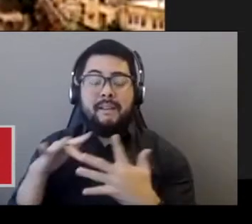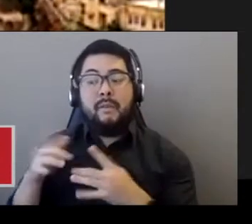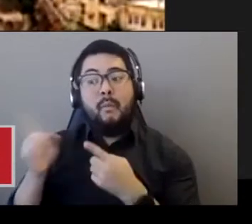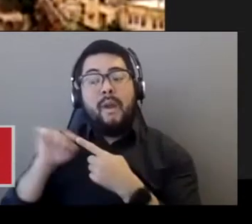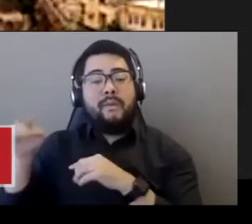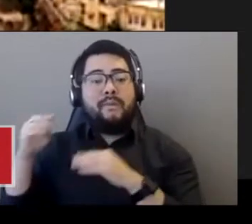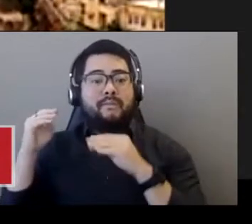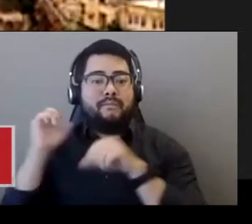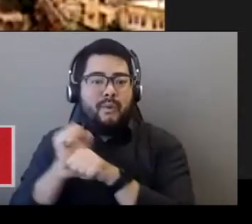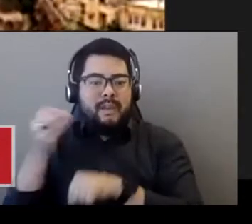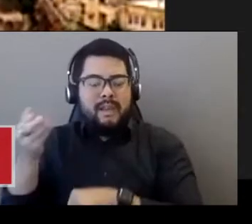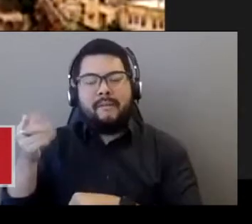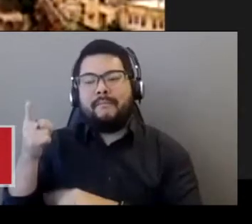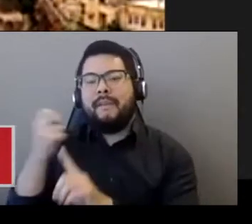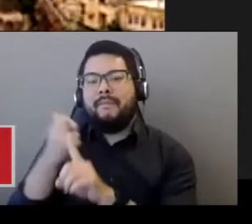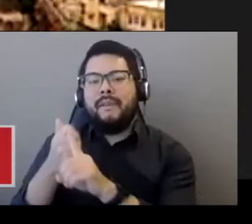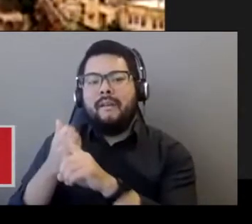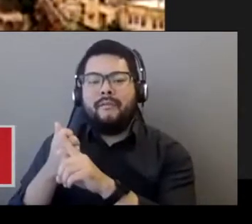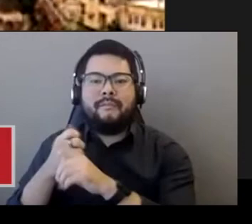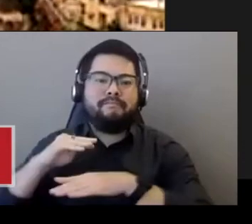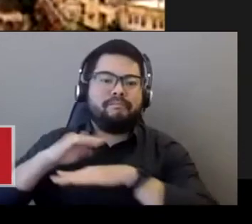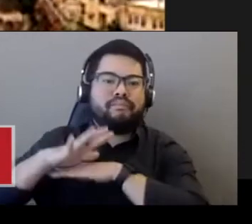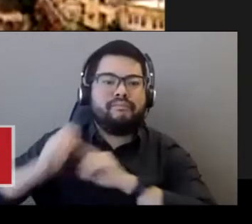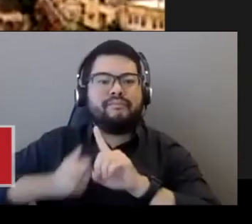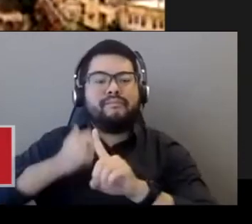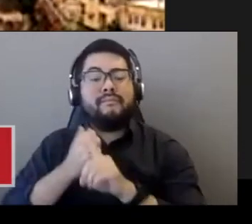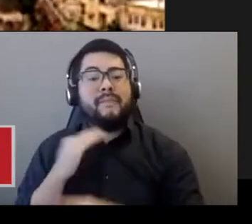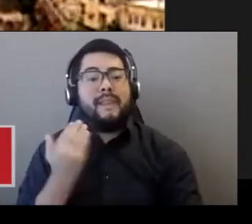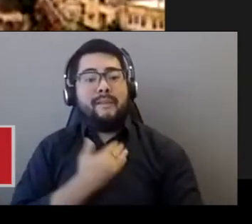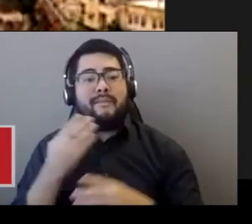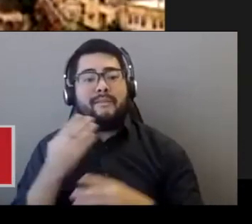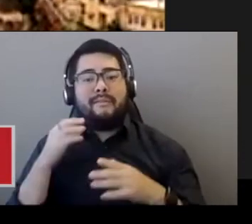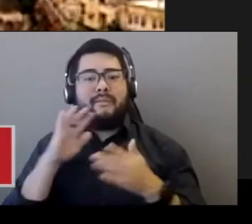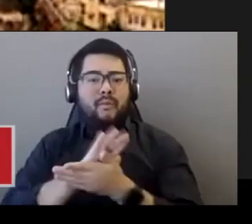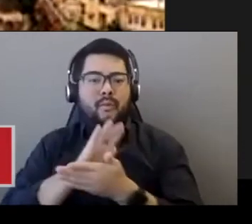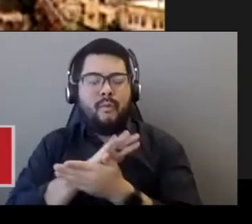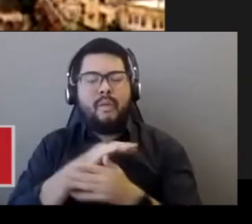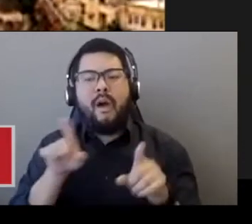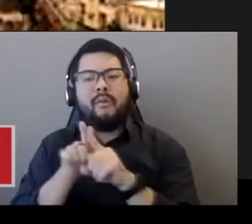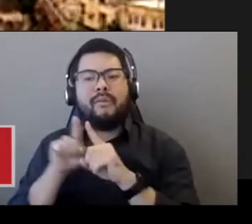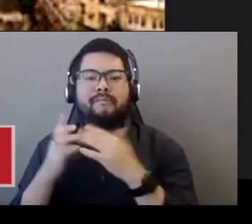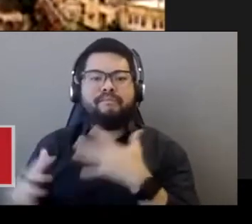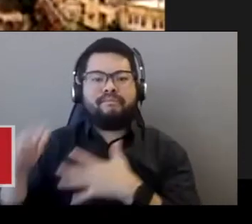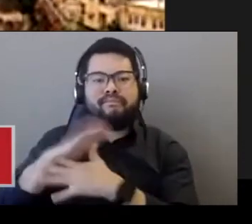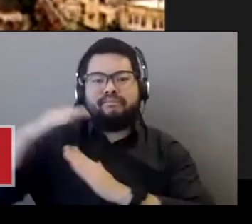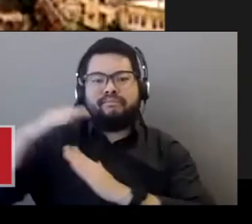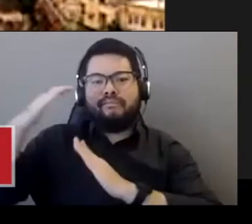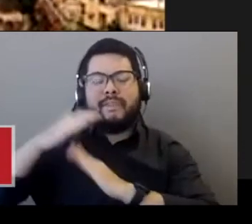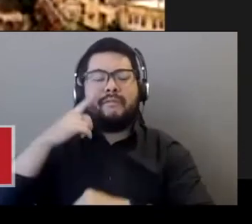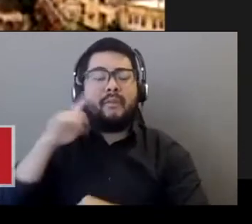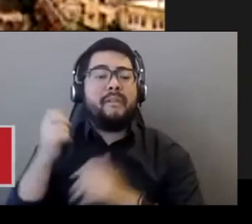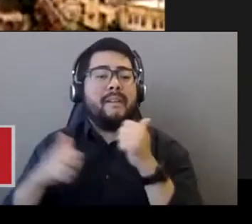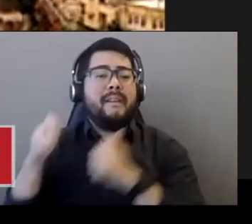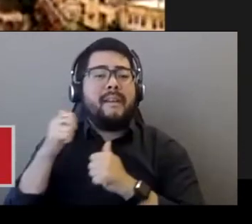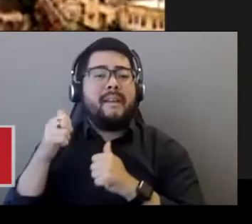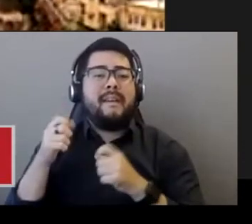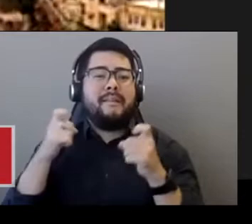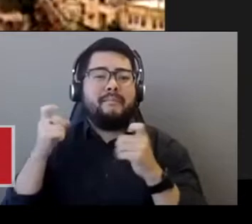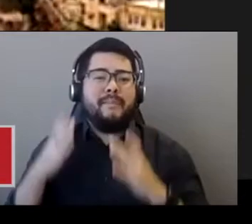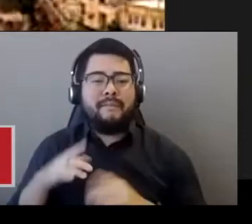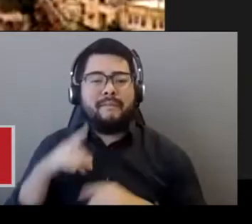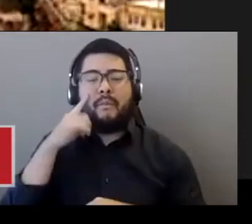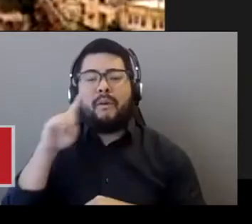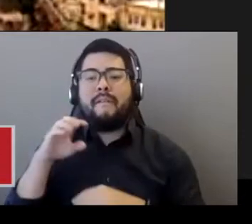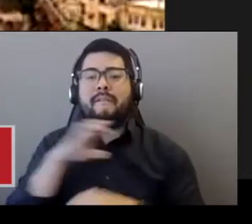Dr. Bowman was an influential campus leader and a champion of administrative accountability with regard to faculty